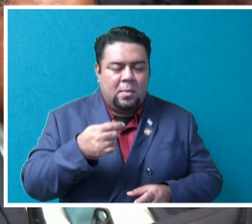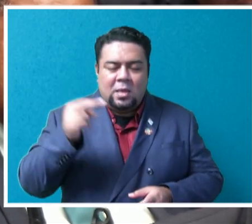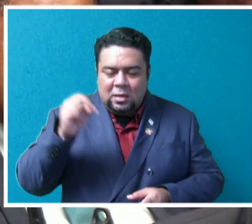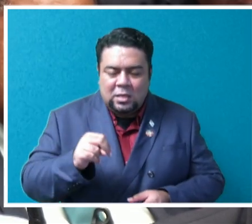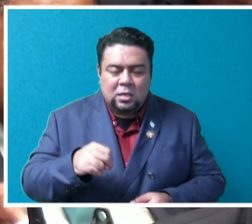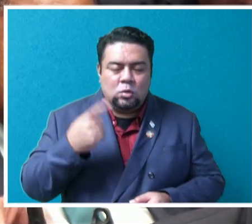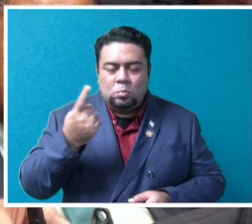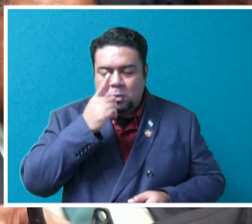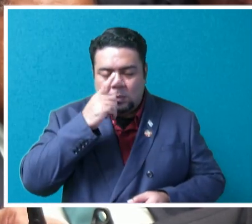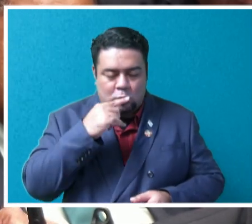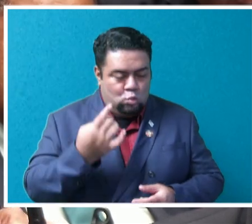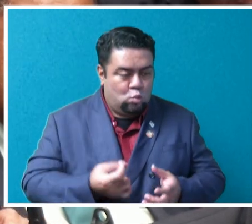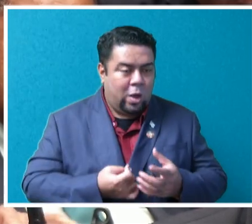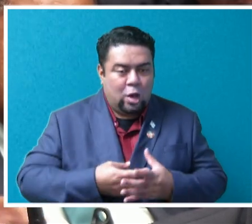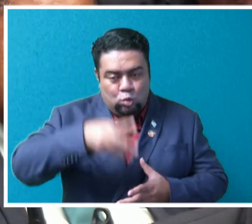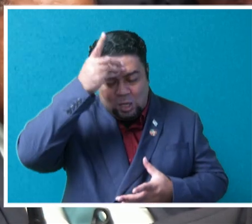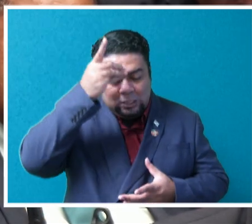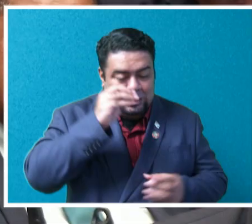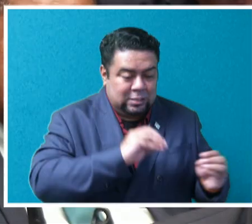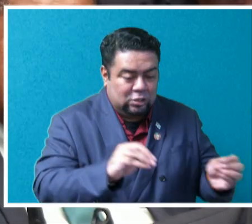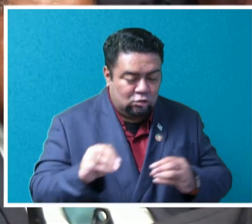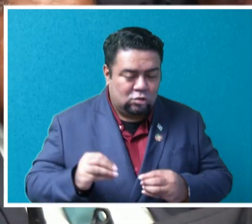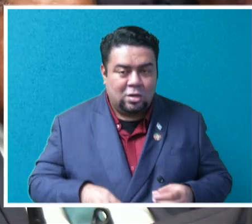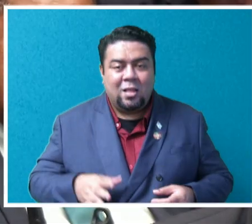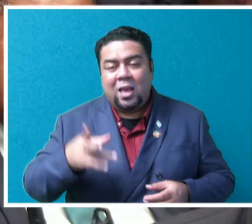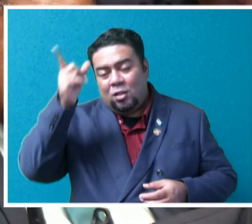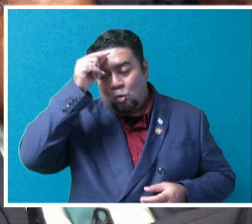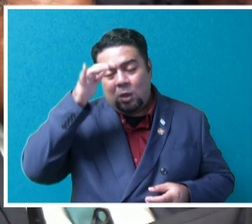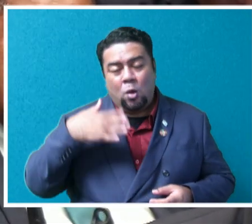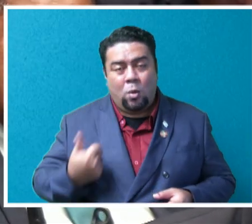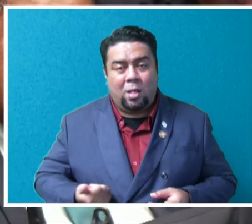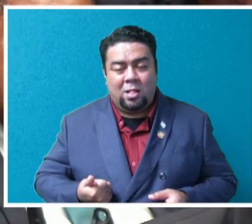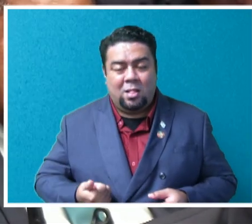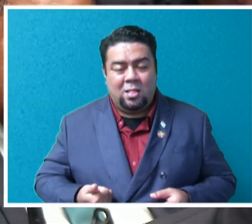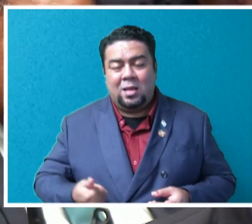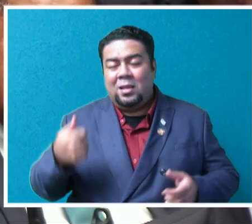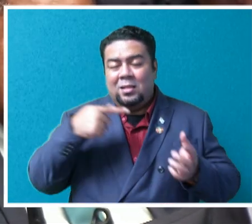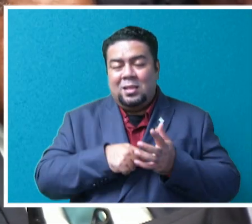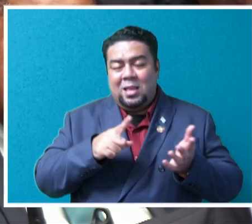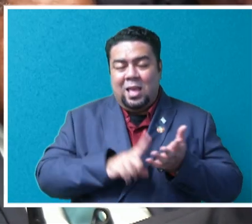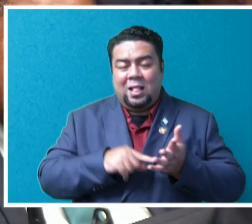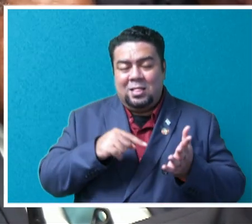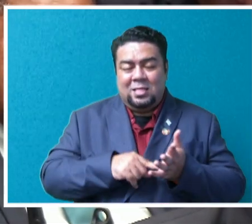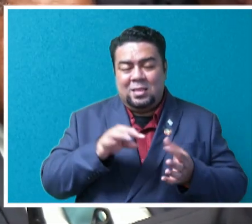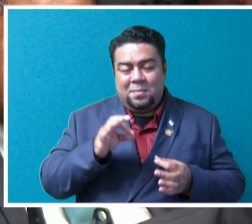education. Through the iTaukei Well Fund, TLTB has established a scholarship